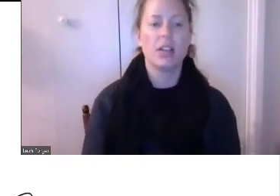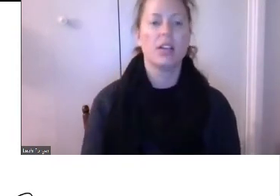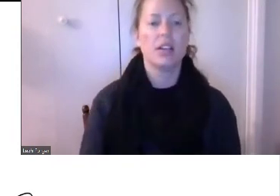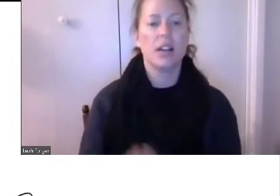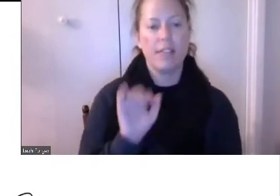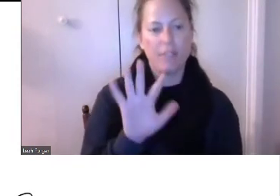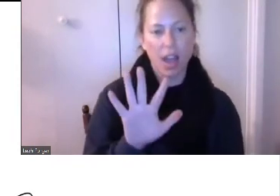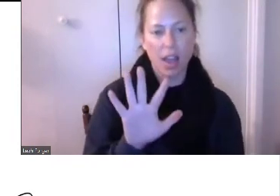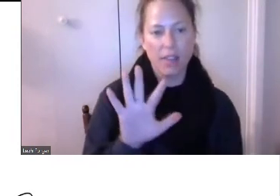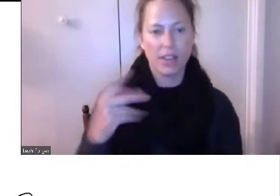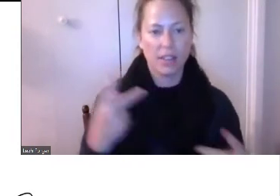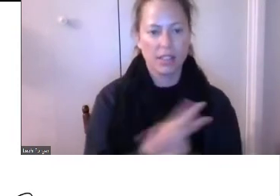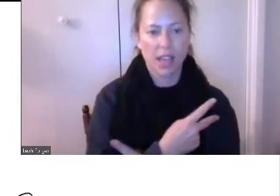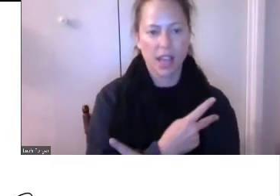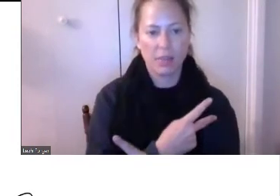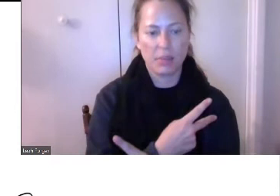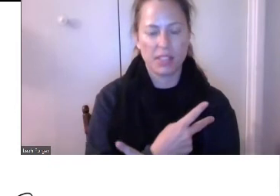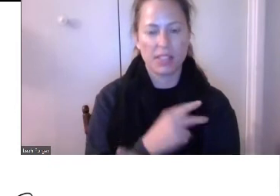times